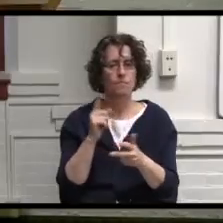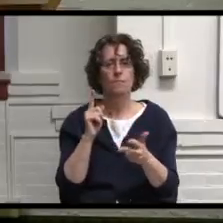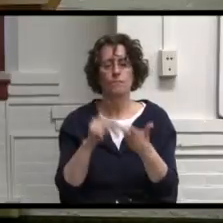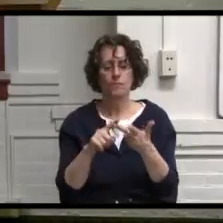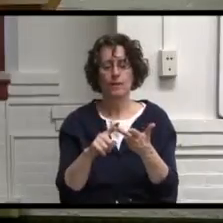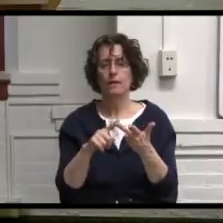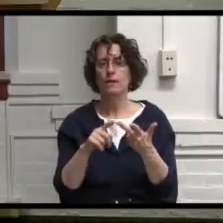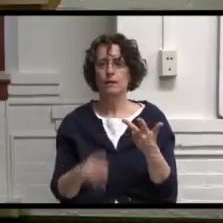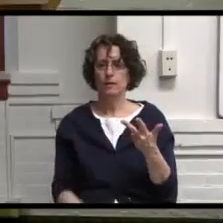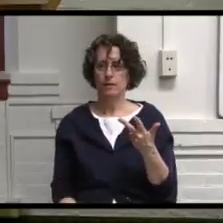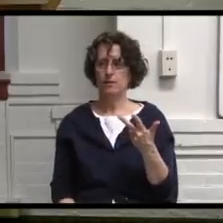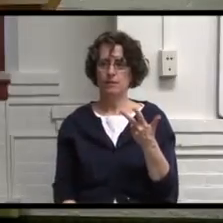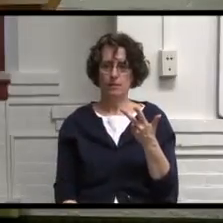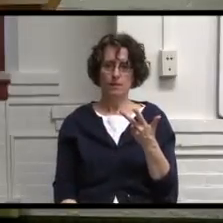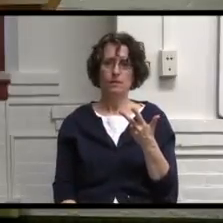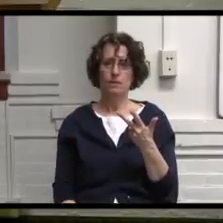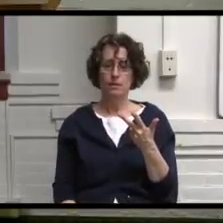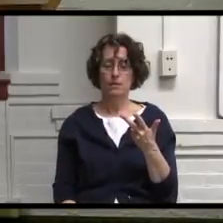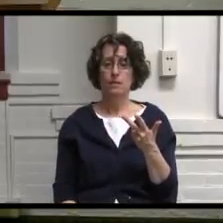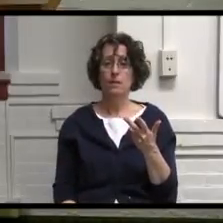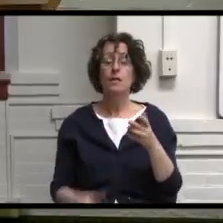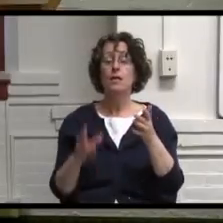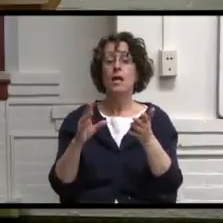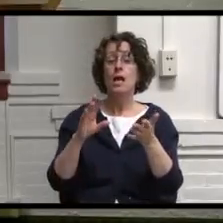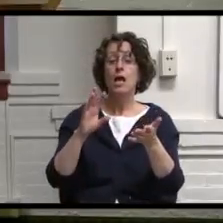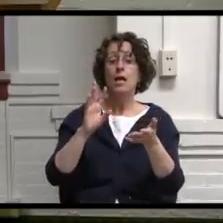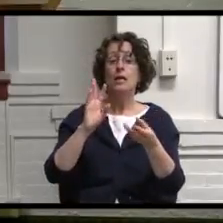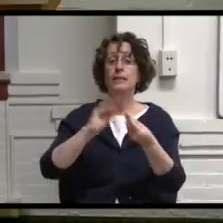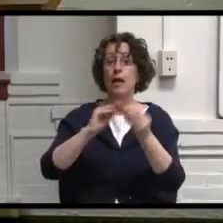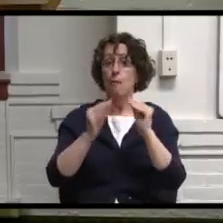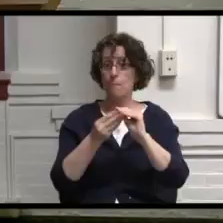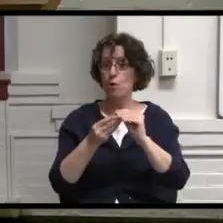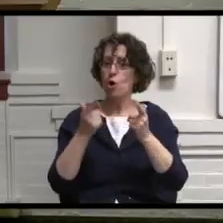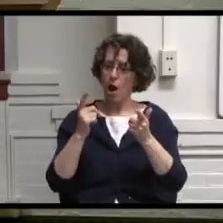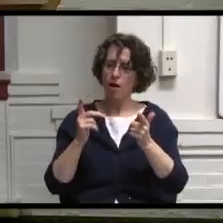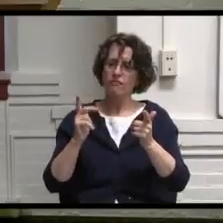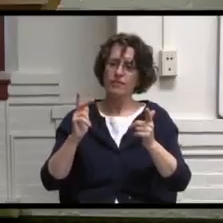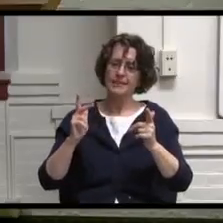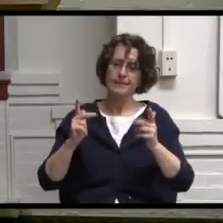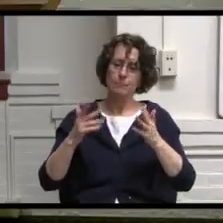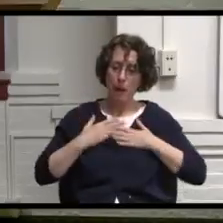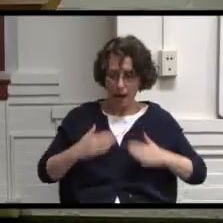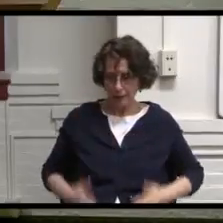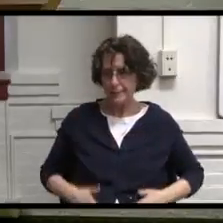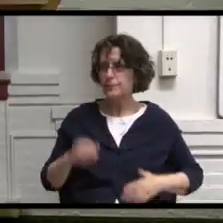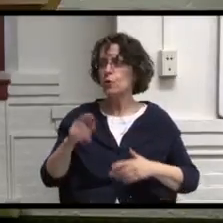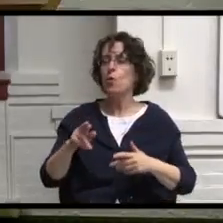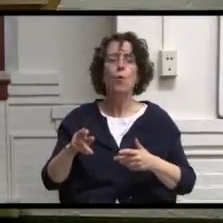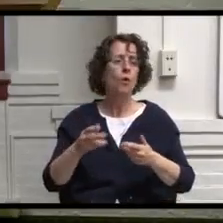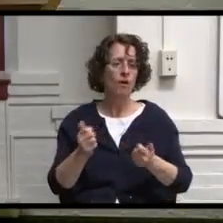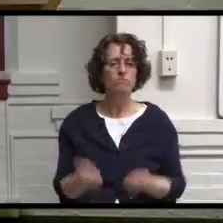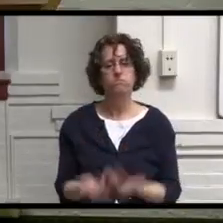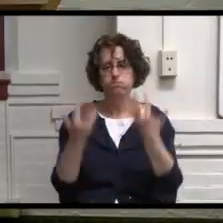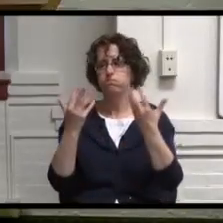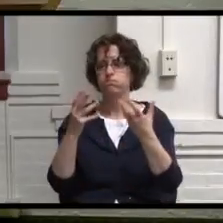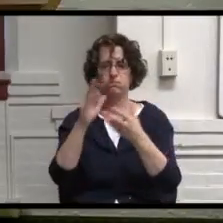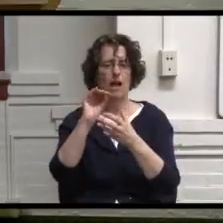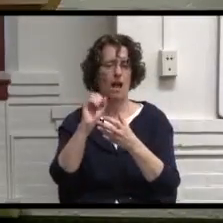Wanted to adjust the number of cremains allowed to be buried in a plot containing an existing casket from 2 to 4 containers.